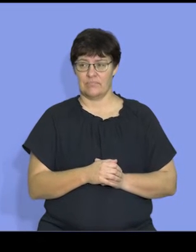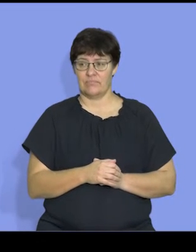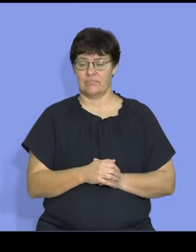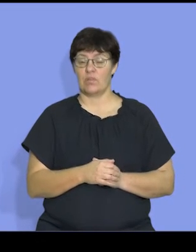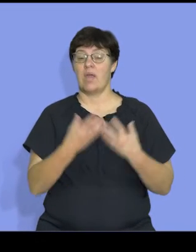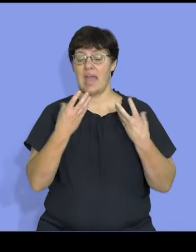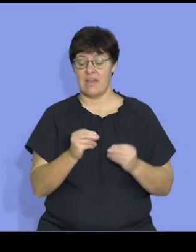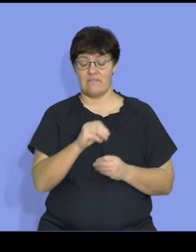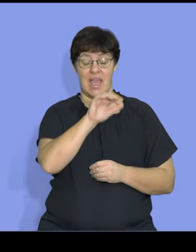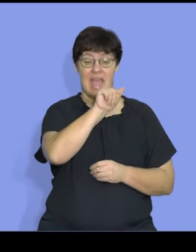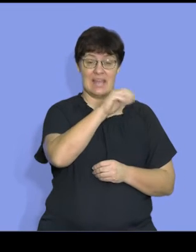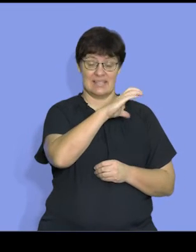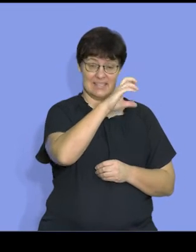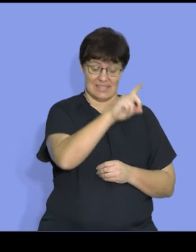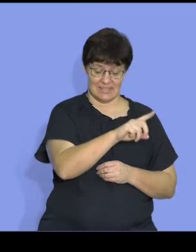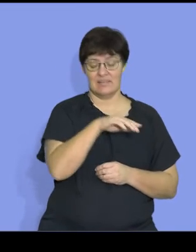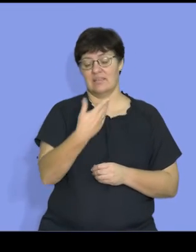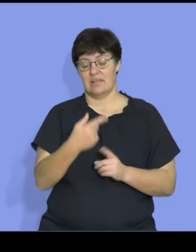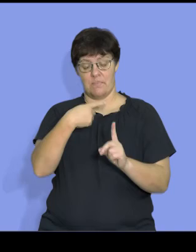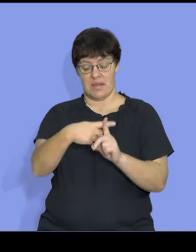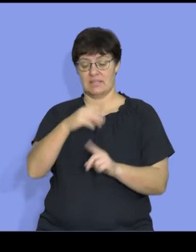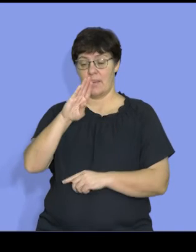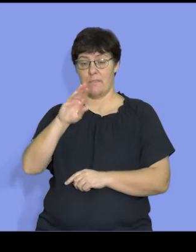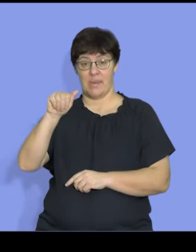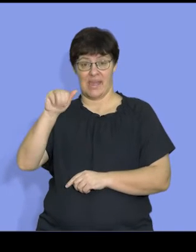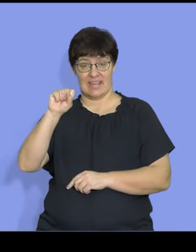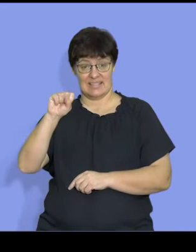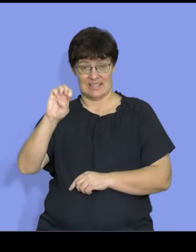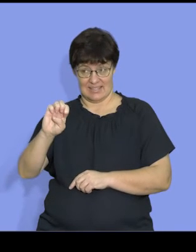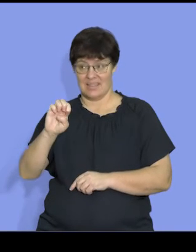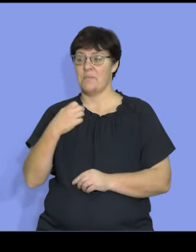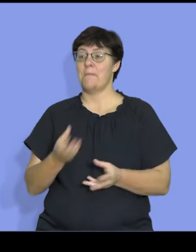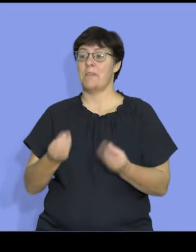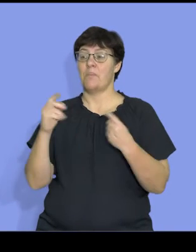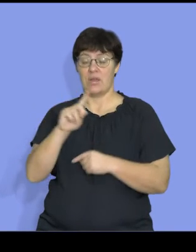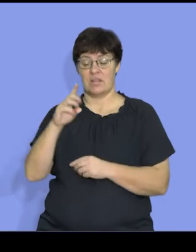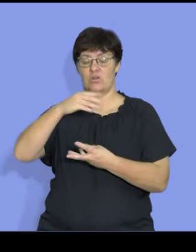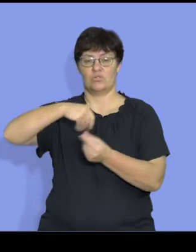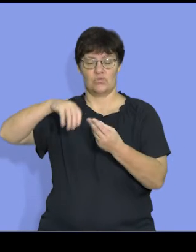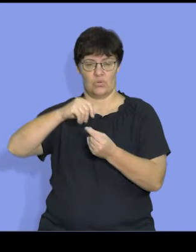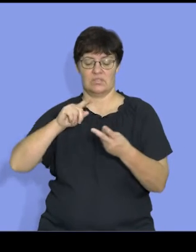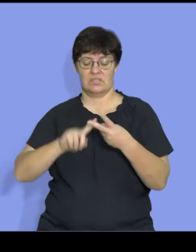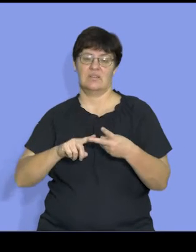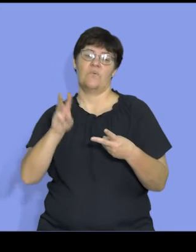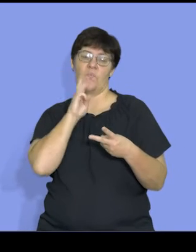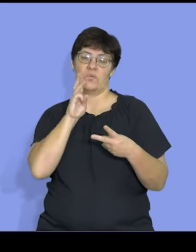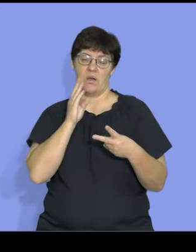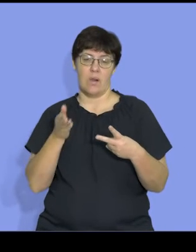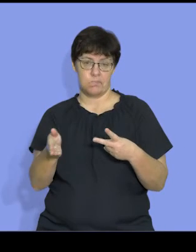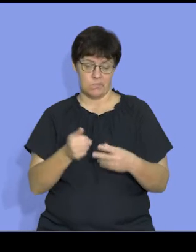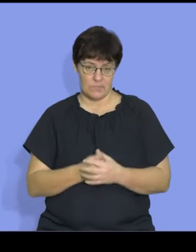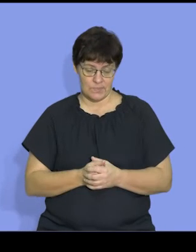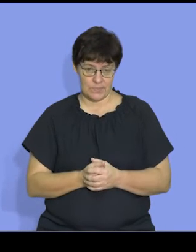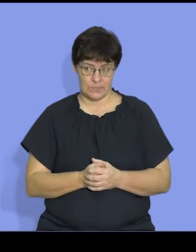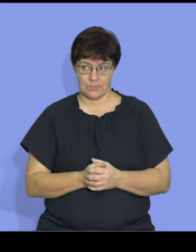have an acid and a base, what do we expect to get from this reaction? We're getting a salt and water,